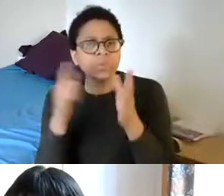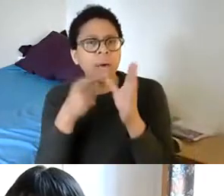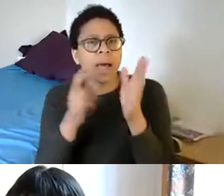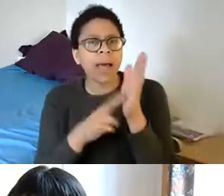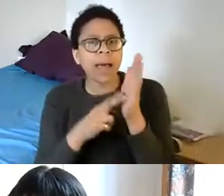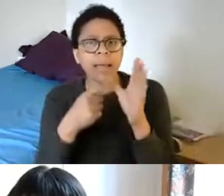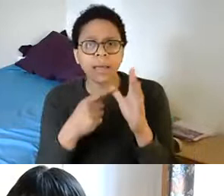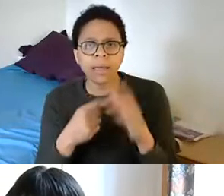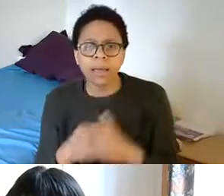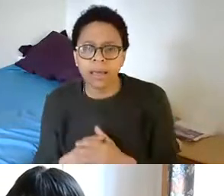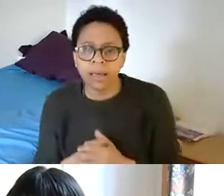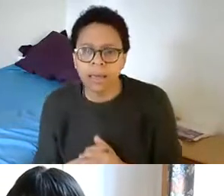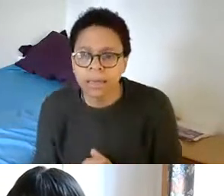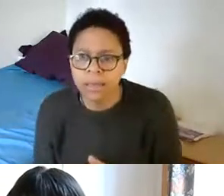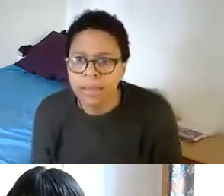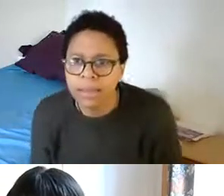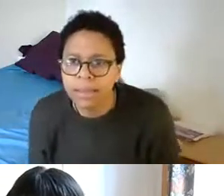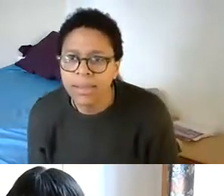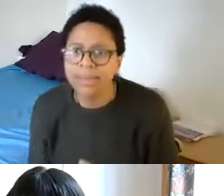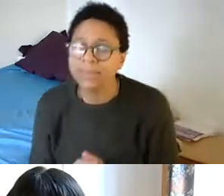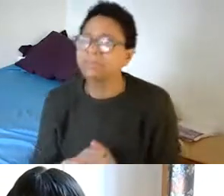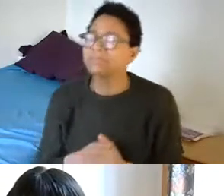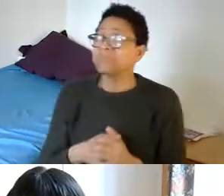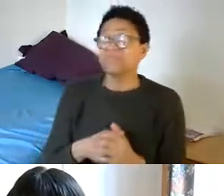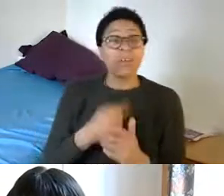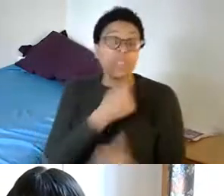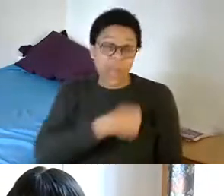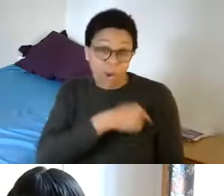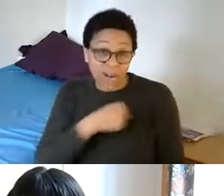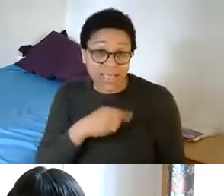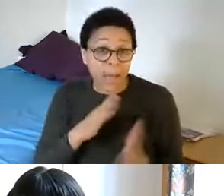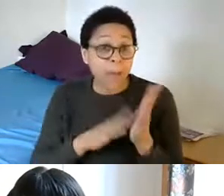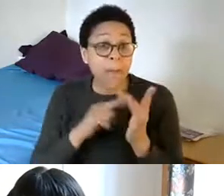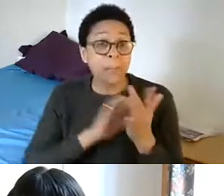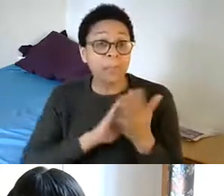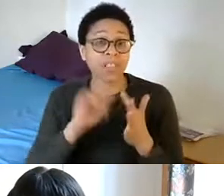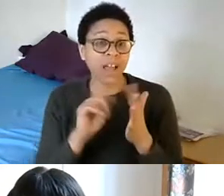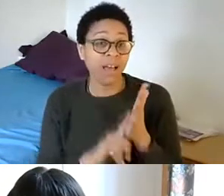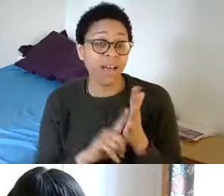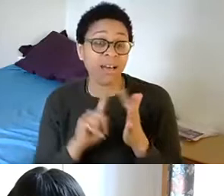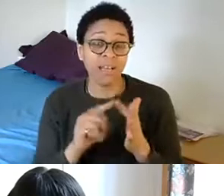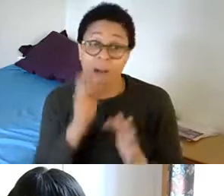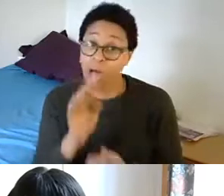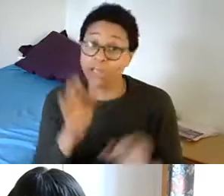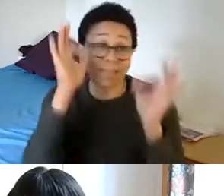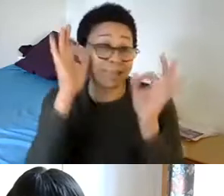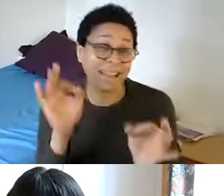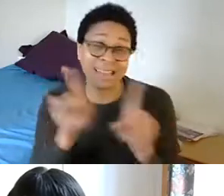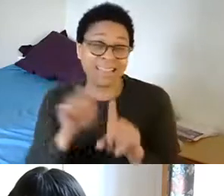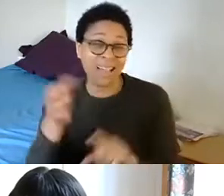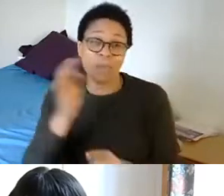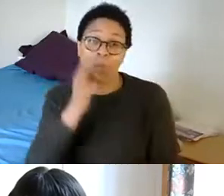Actually, Michelle exactly asked what I was interested in, which was about this idea of, what do you do with the